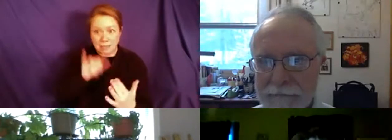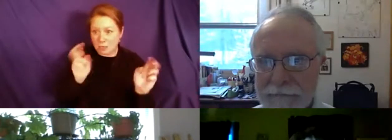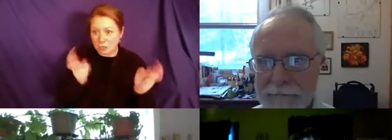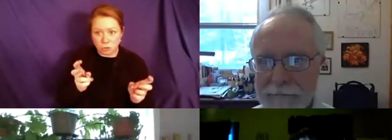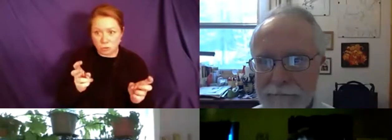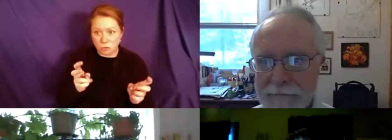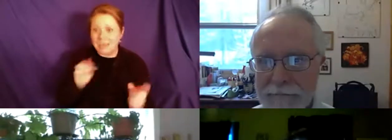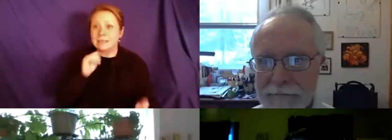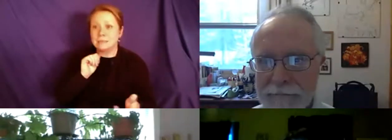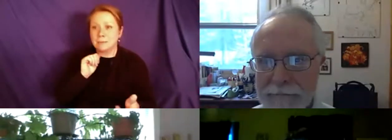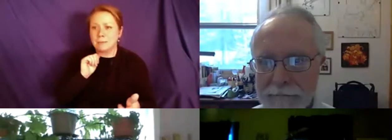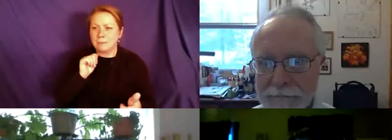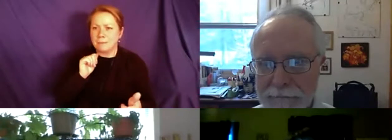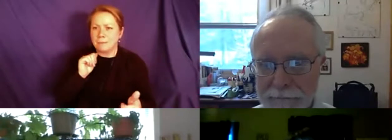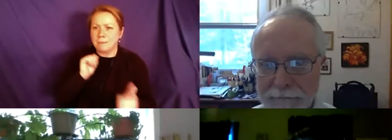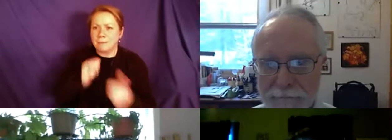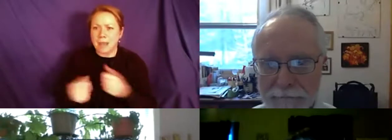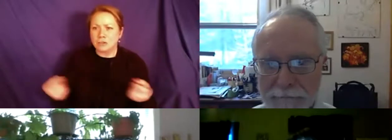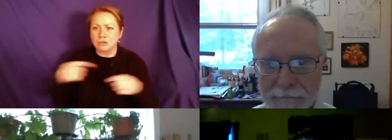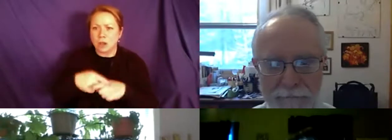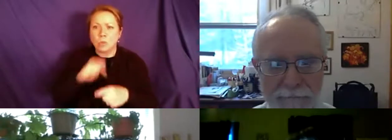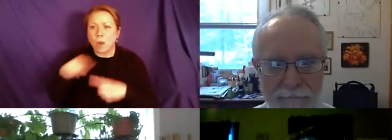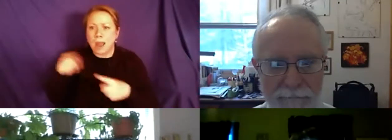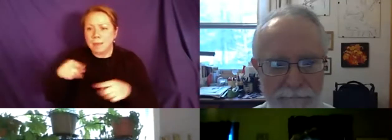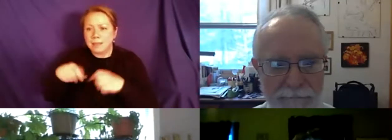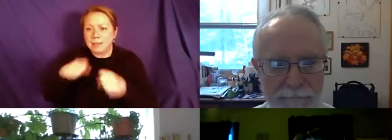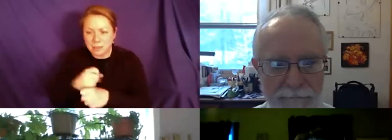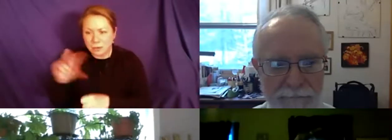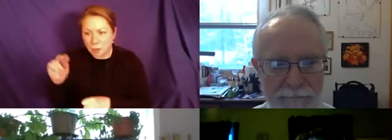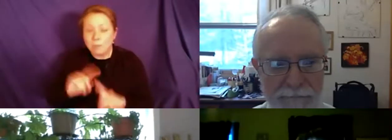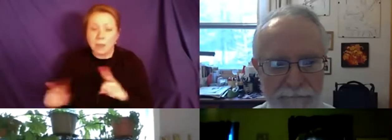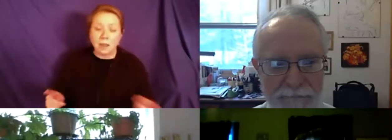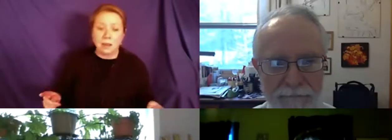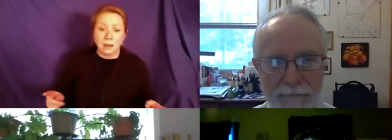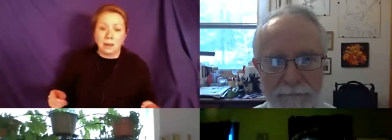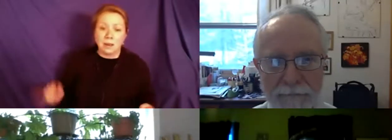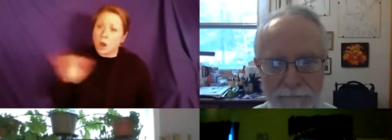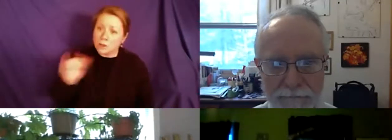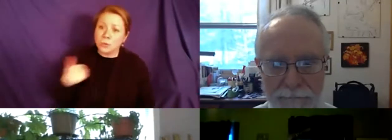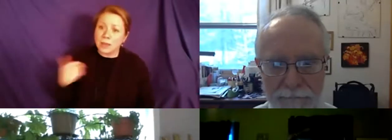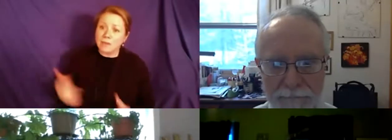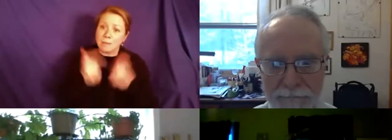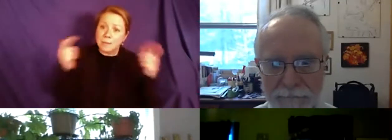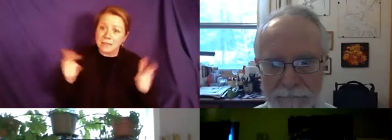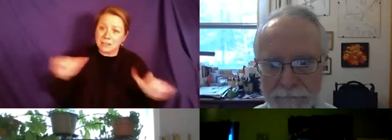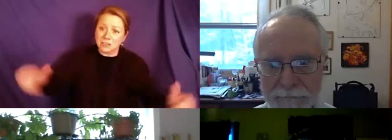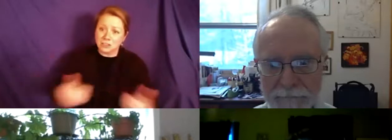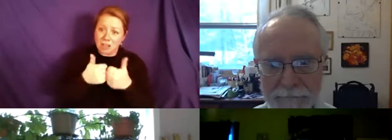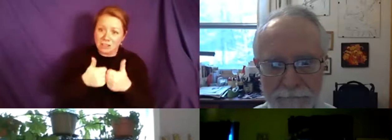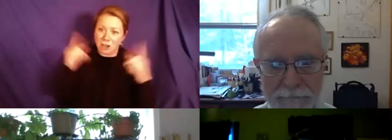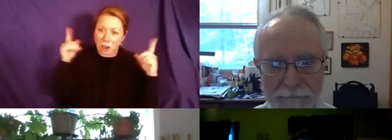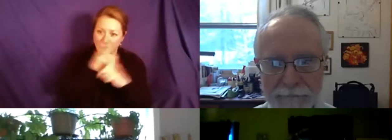it's past crossover. It won't happen this year. But there's also a big, challenging,